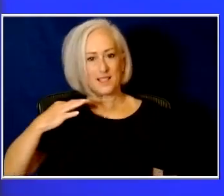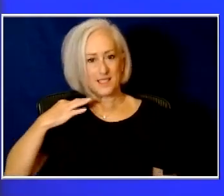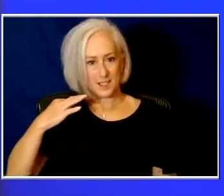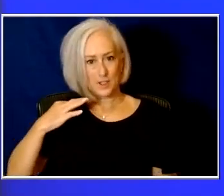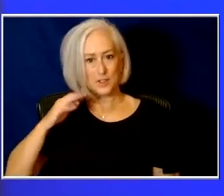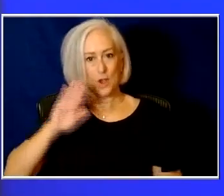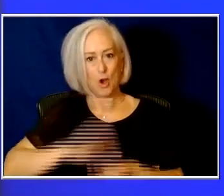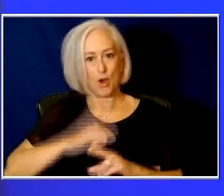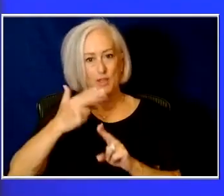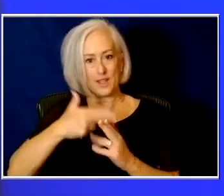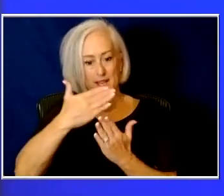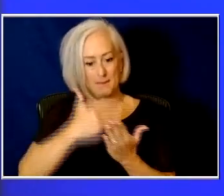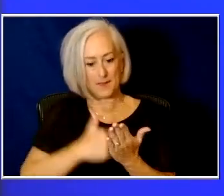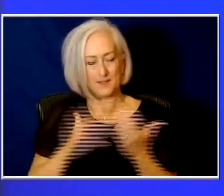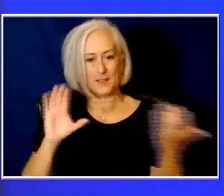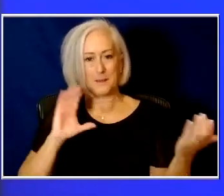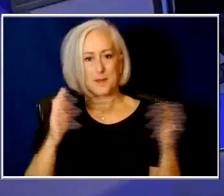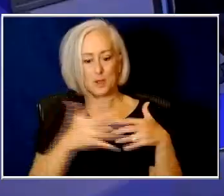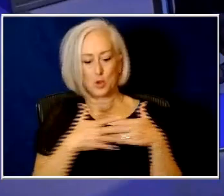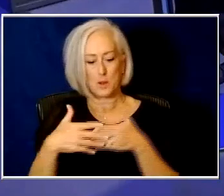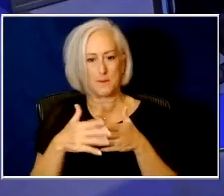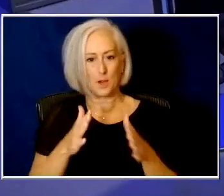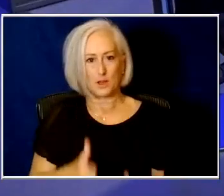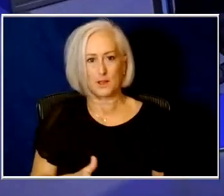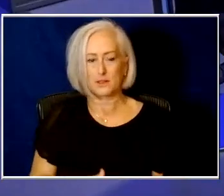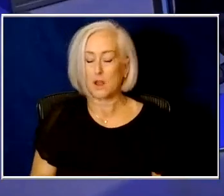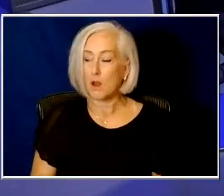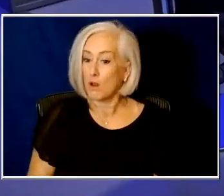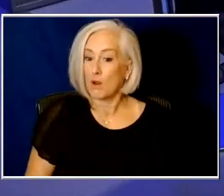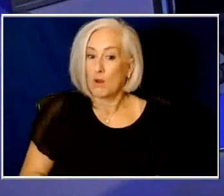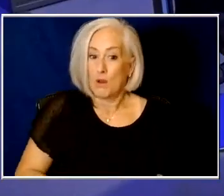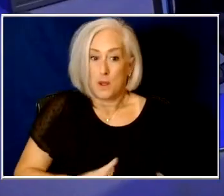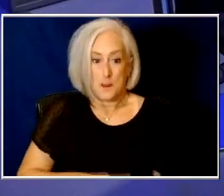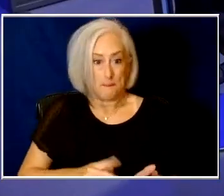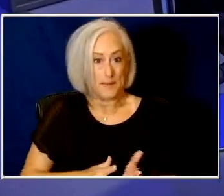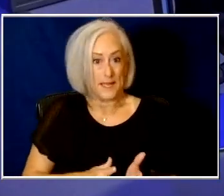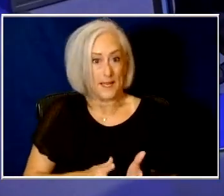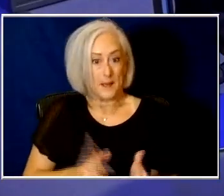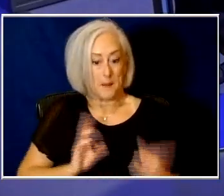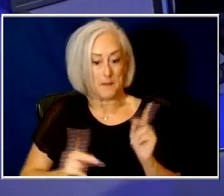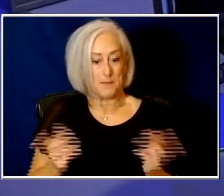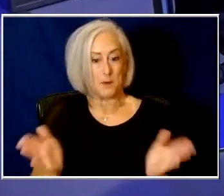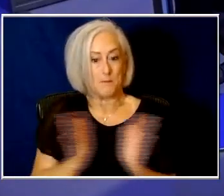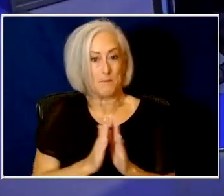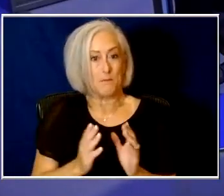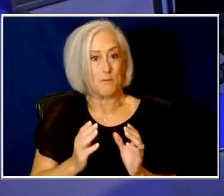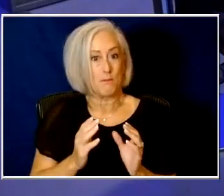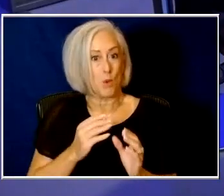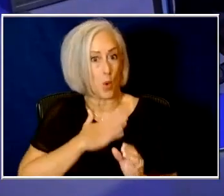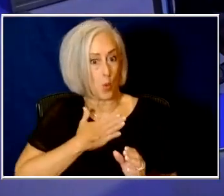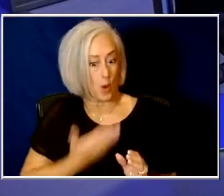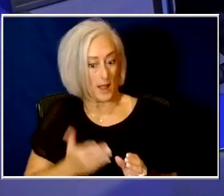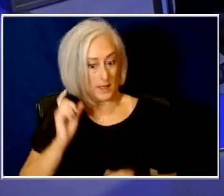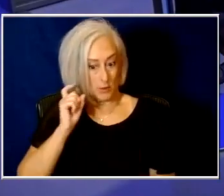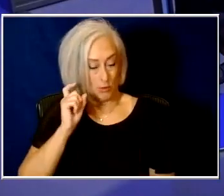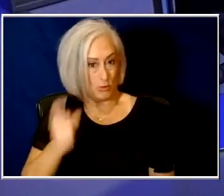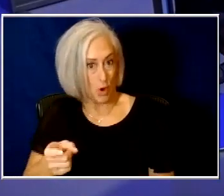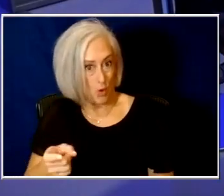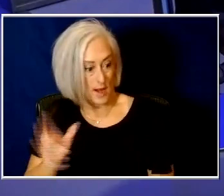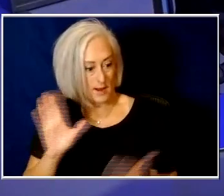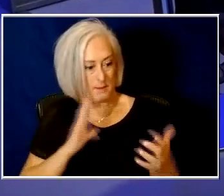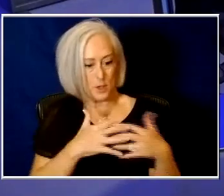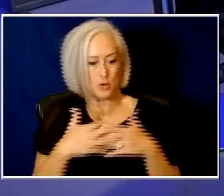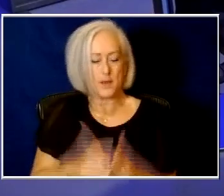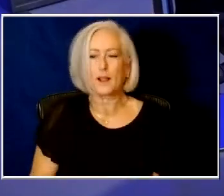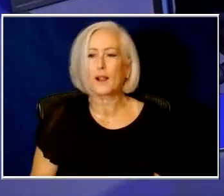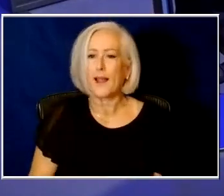than domestic volunteers. So people just donate at a higher rate. So they join the registry. That's right. More than Americans do. So hey, America, get